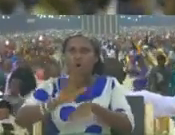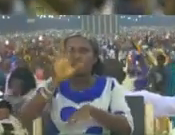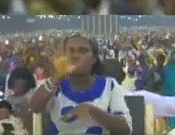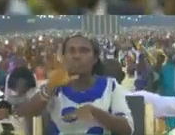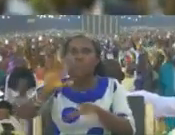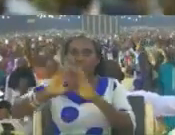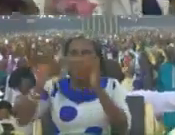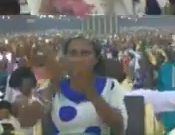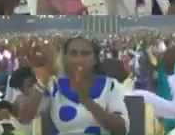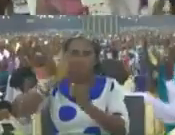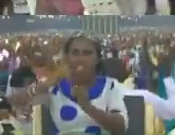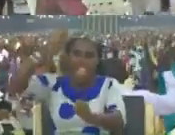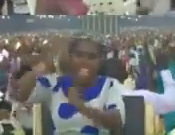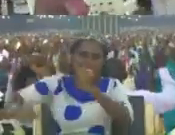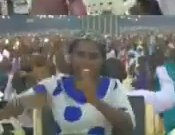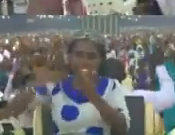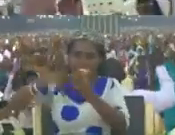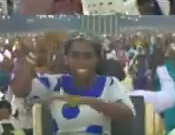end tonight.